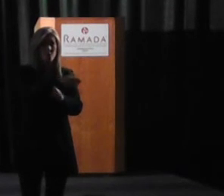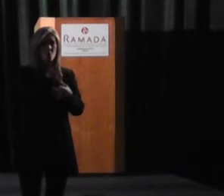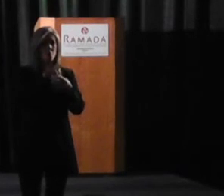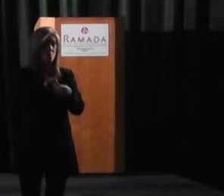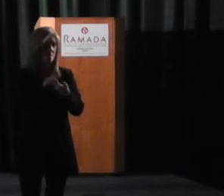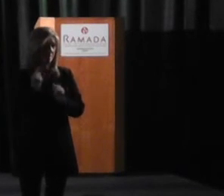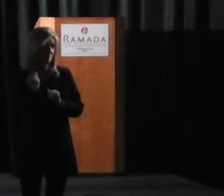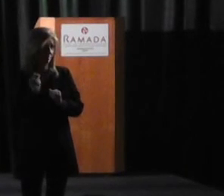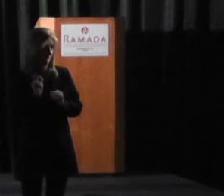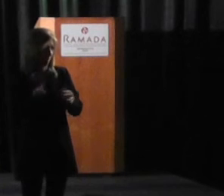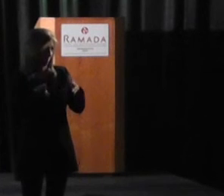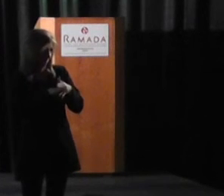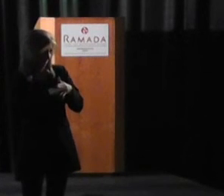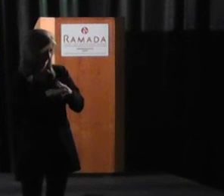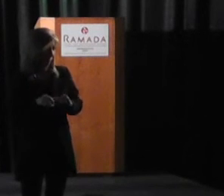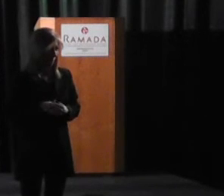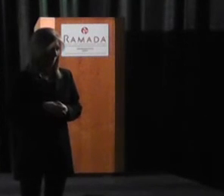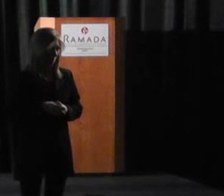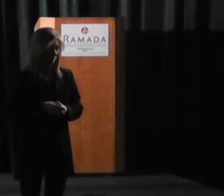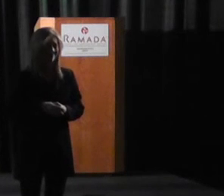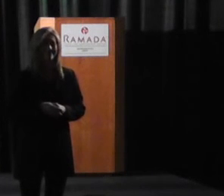break, yeah, all of you will be taking part,